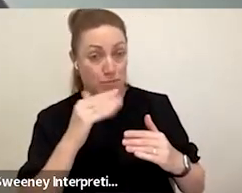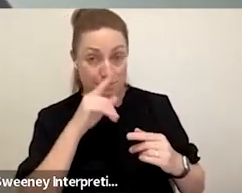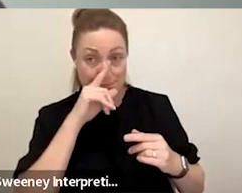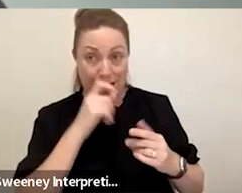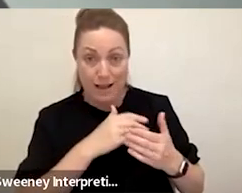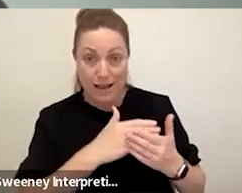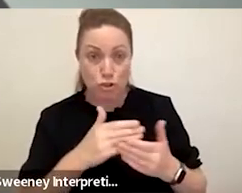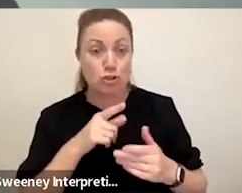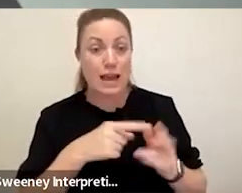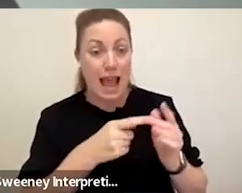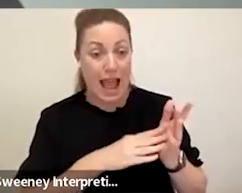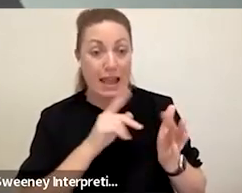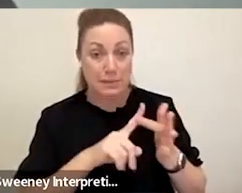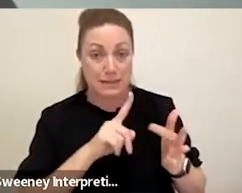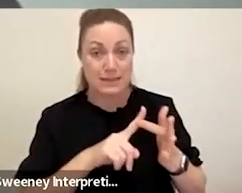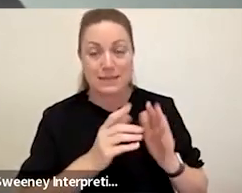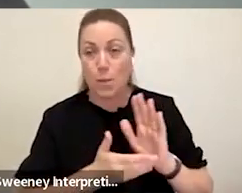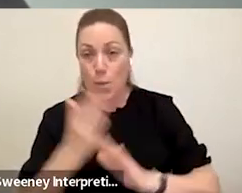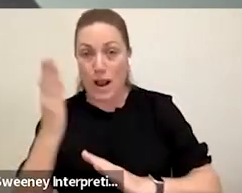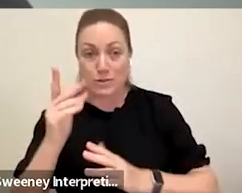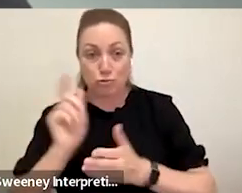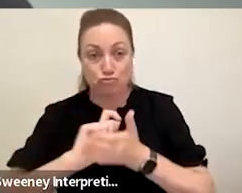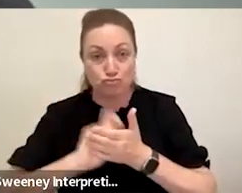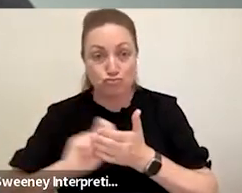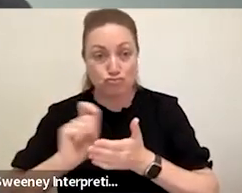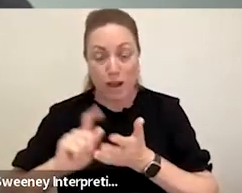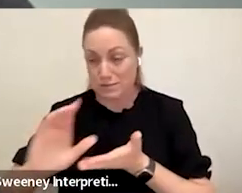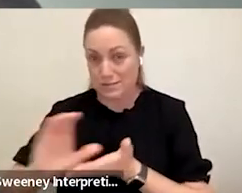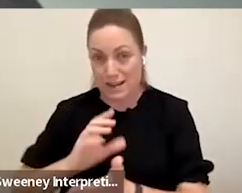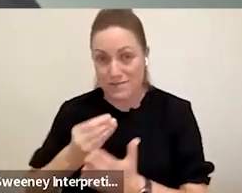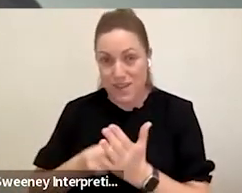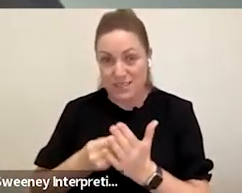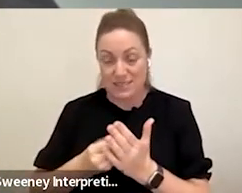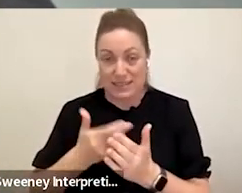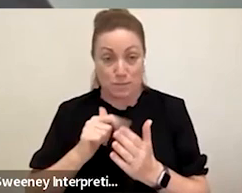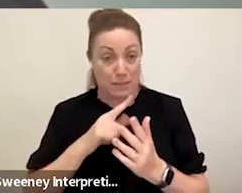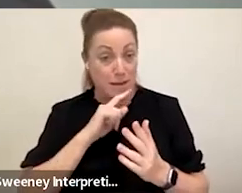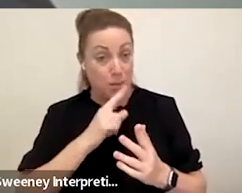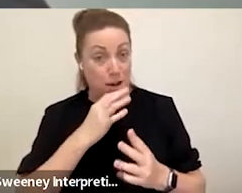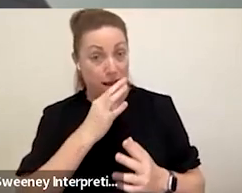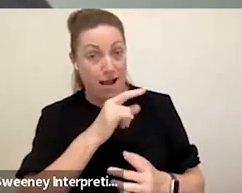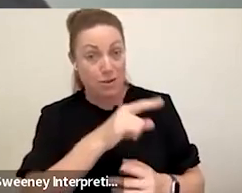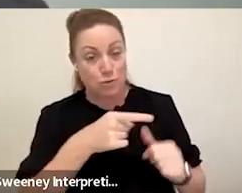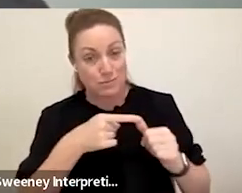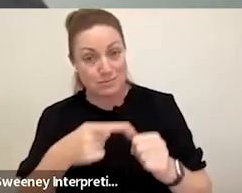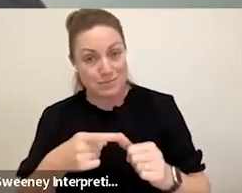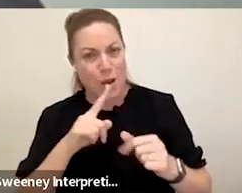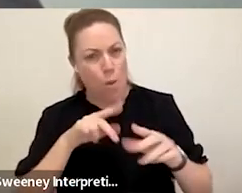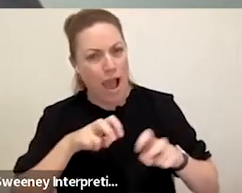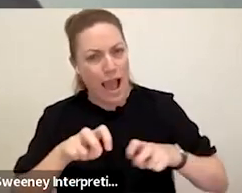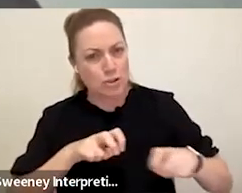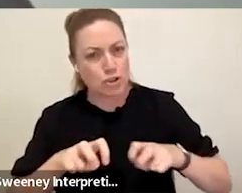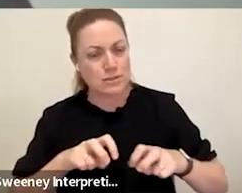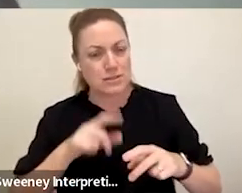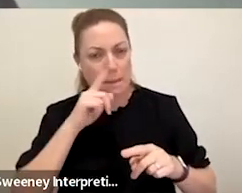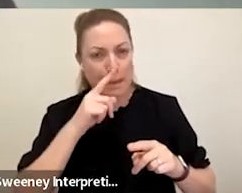went on that evening to write and get a grant funded. So maybe I'll pass that to you, Amy, as an illustration of the actions that local people are taking